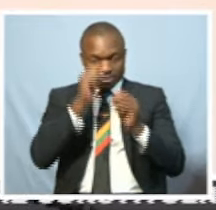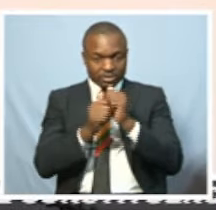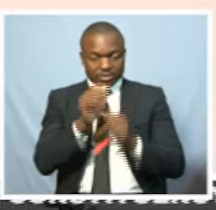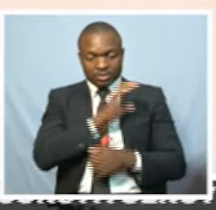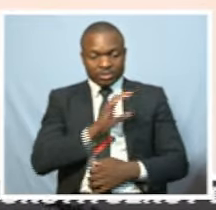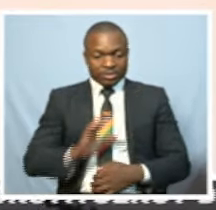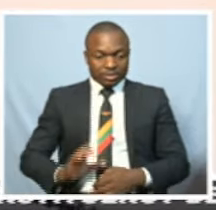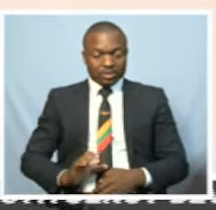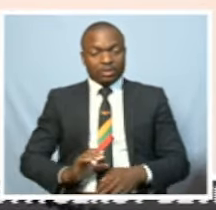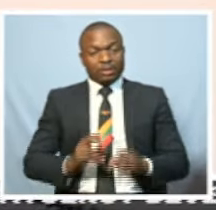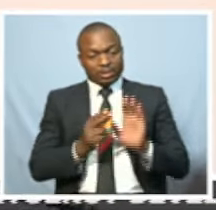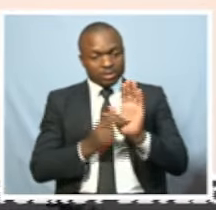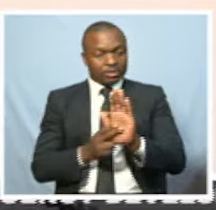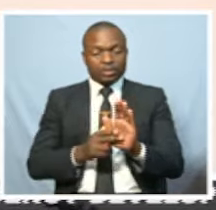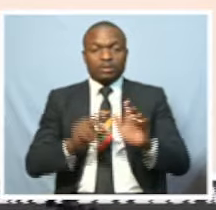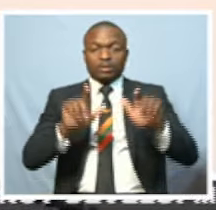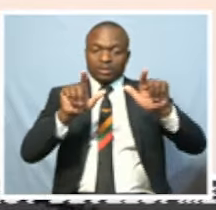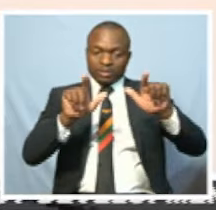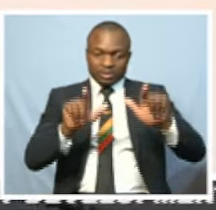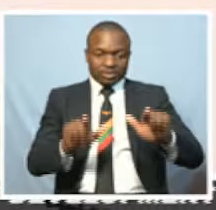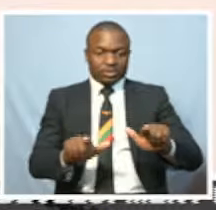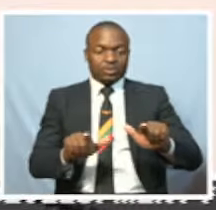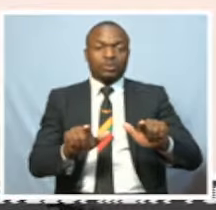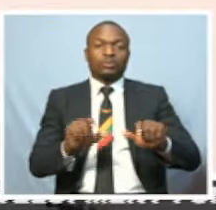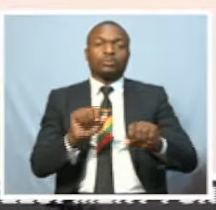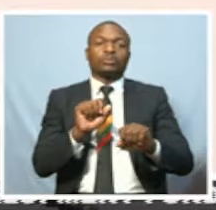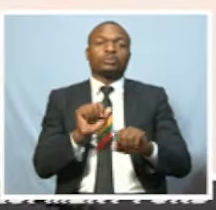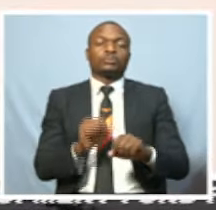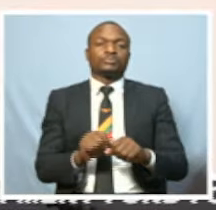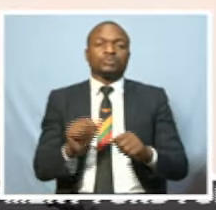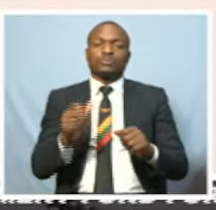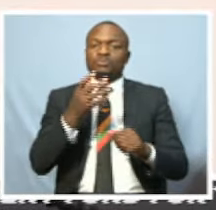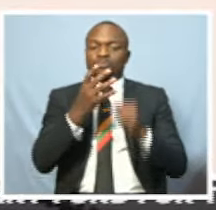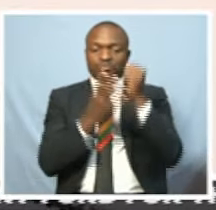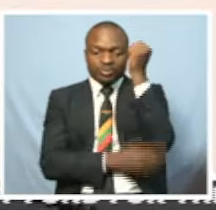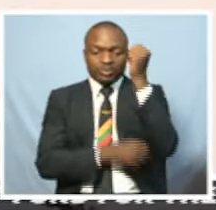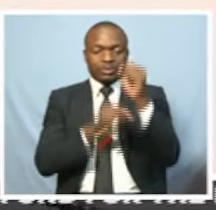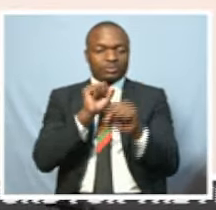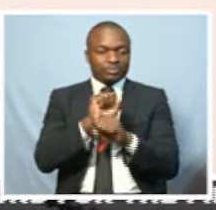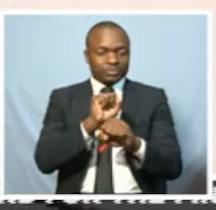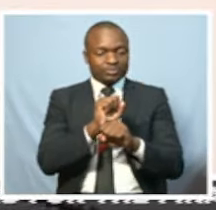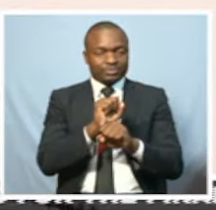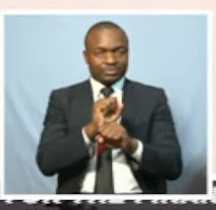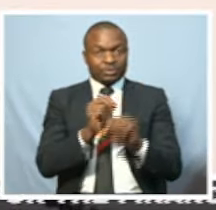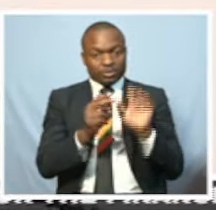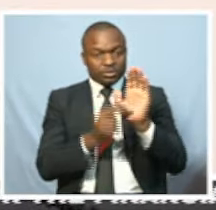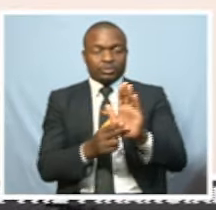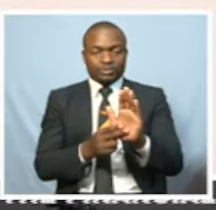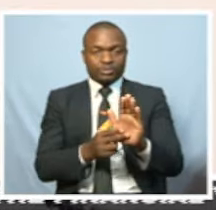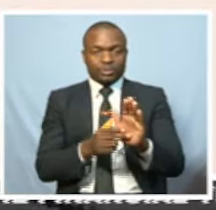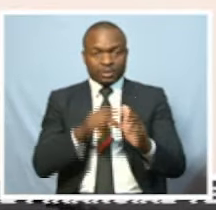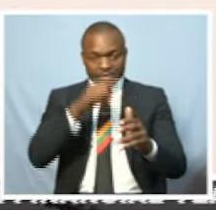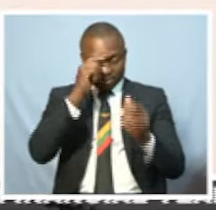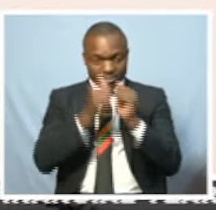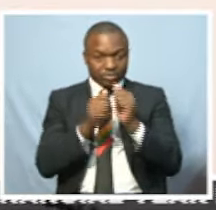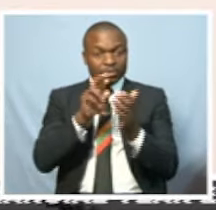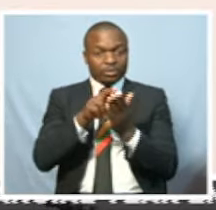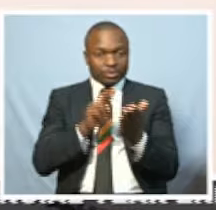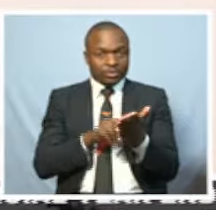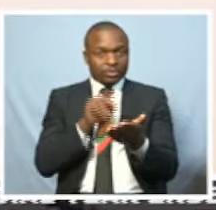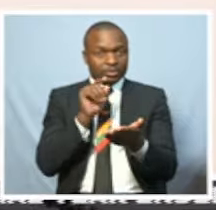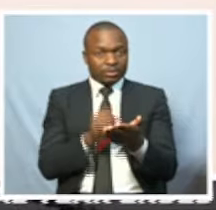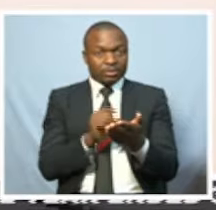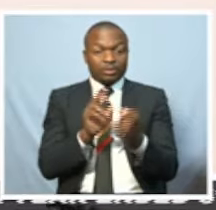clearly exhibited low capacity and with shoddy works that was exhibited. So for purpose of record and clarity,